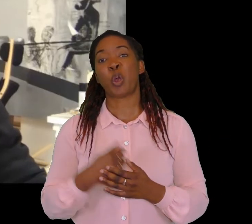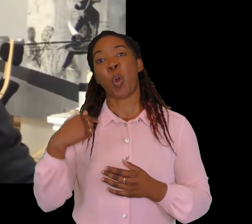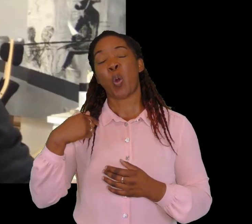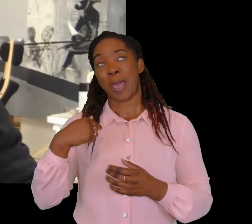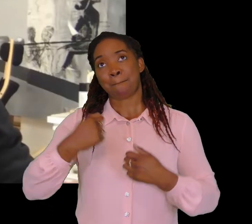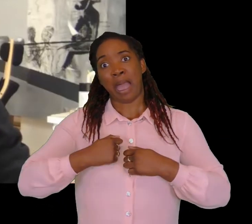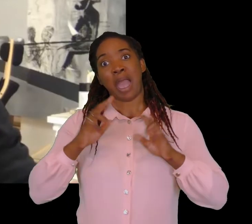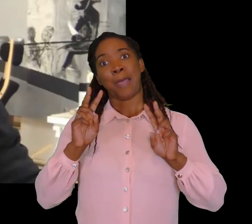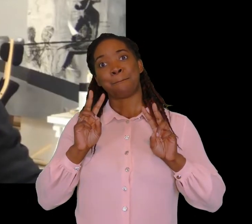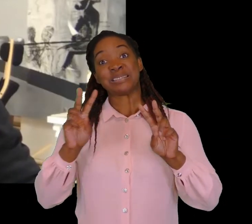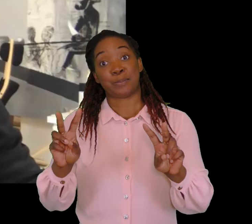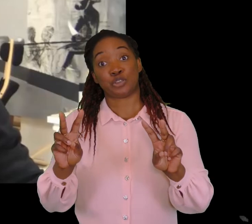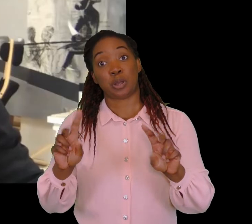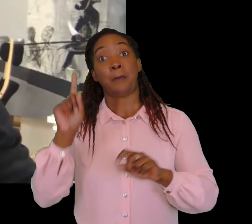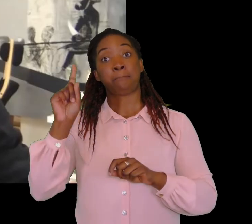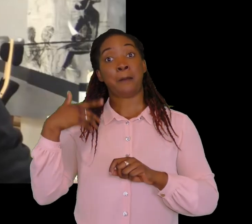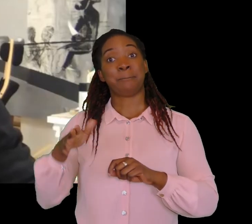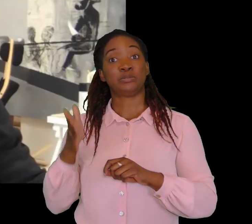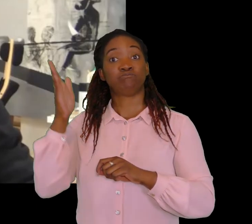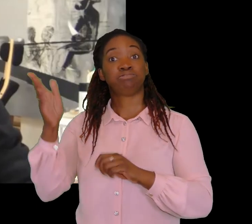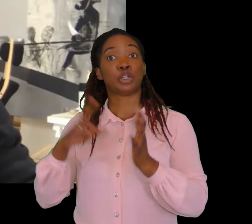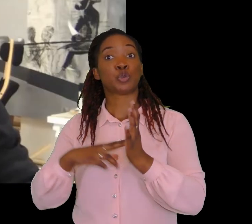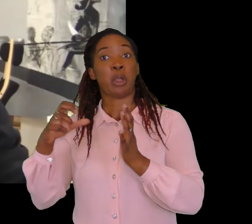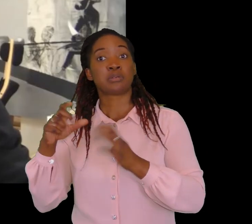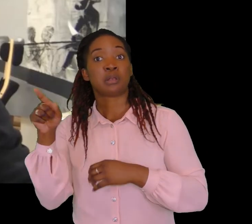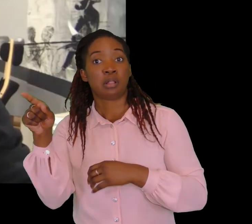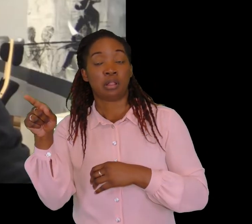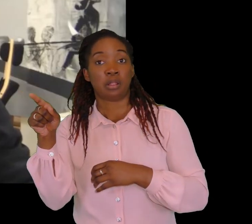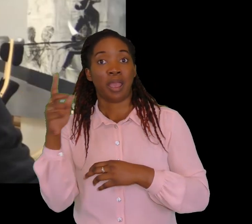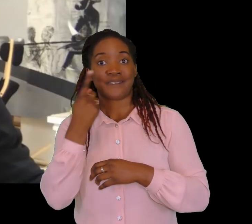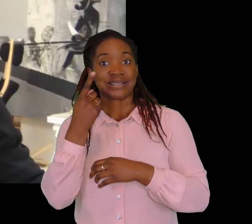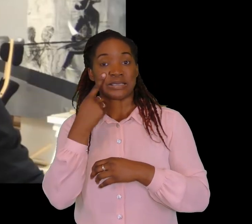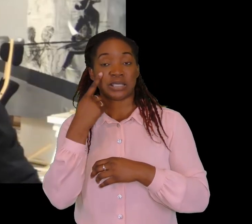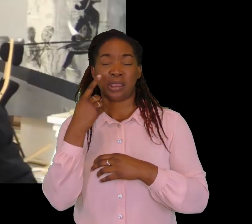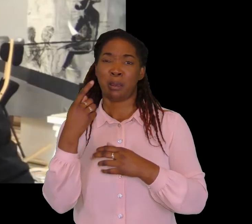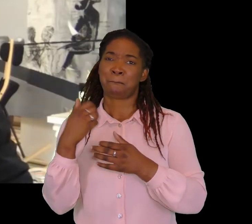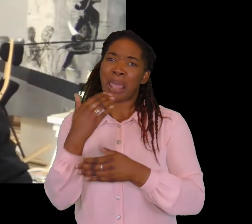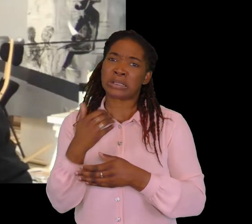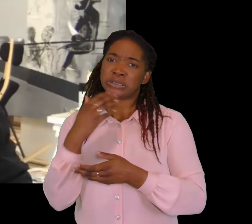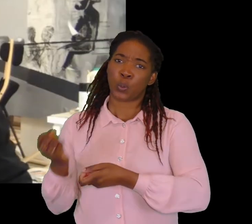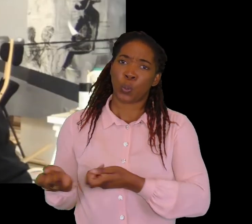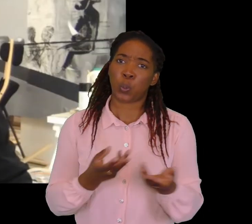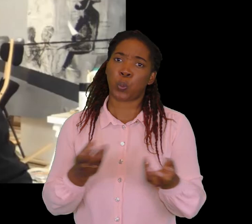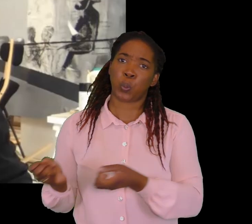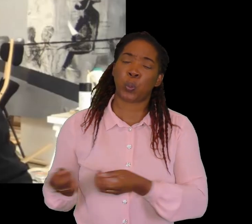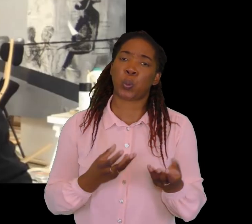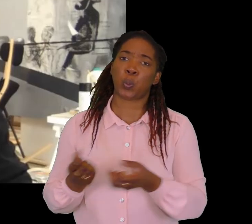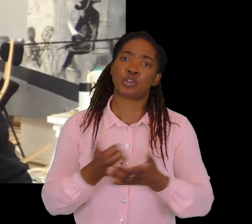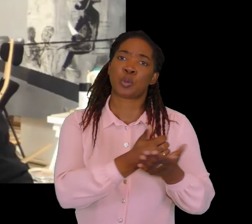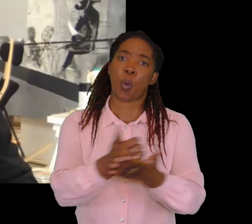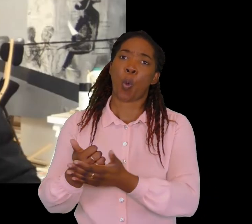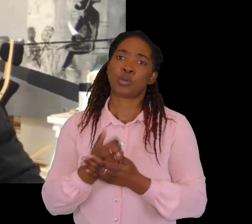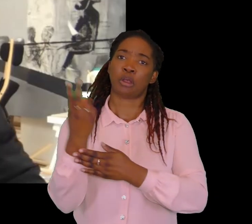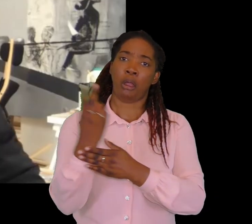perception. However, I've been to Newcastle and I've seen the extensive provision of art facilities,